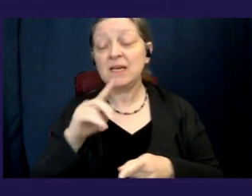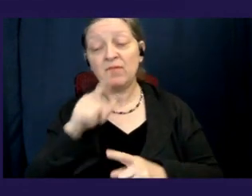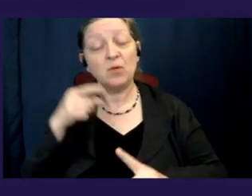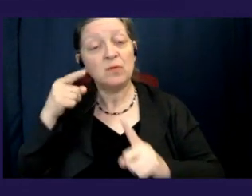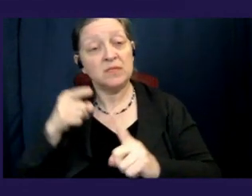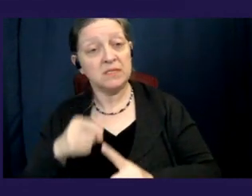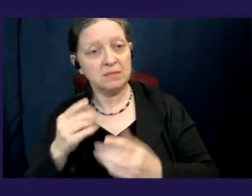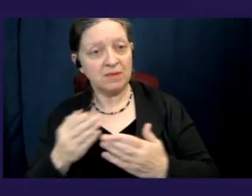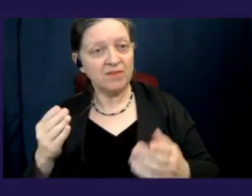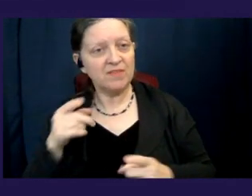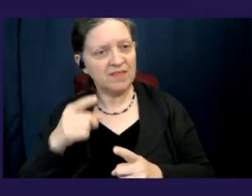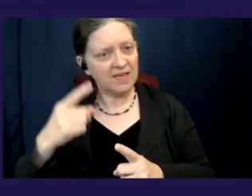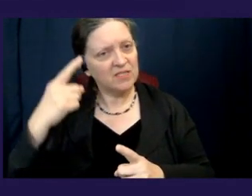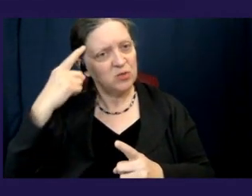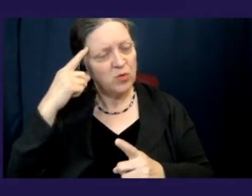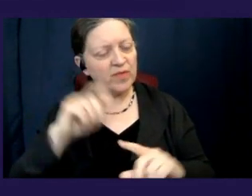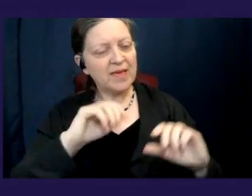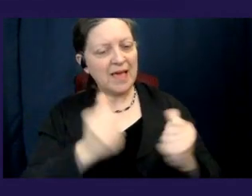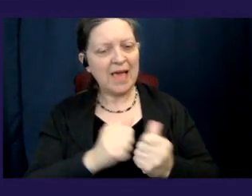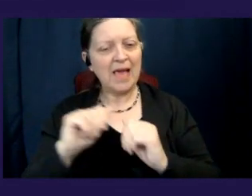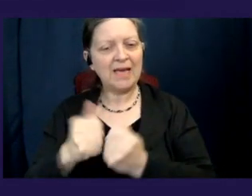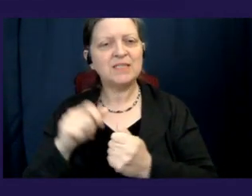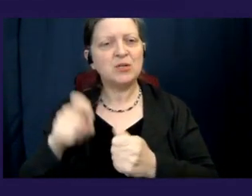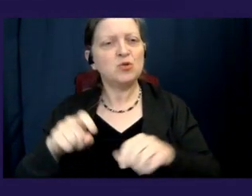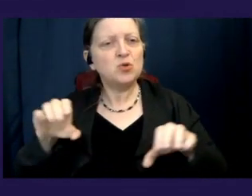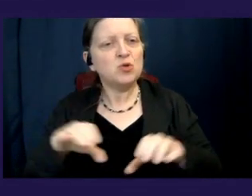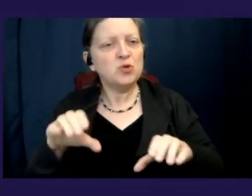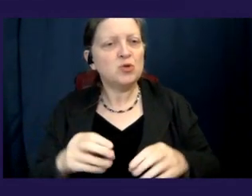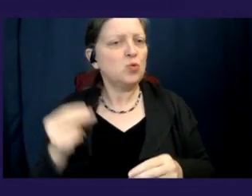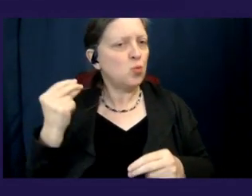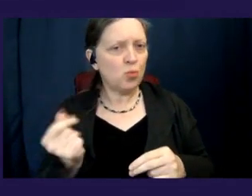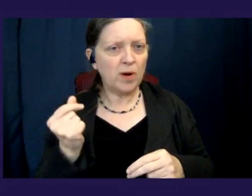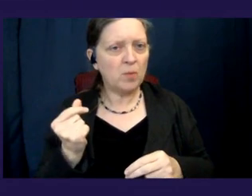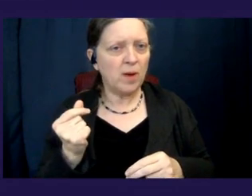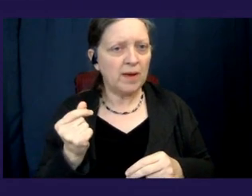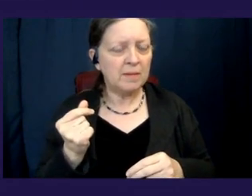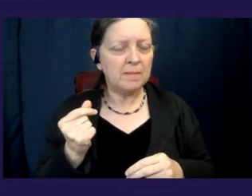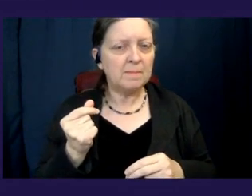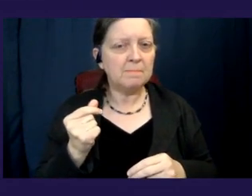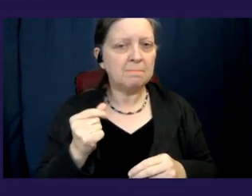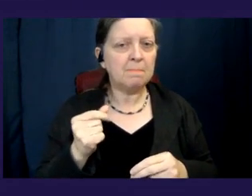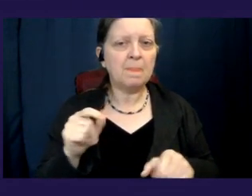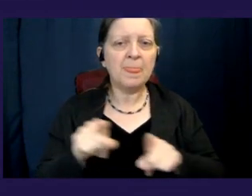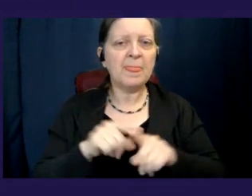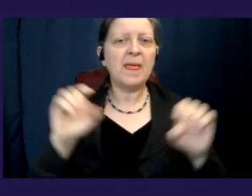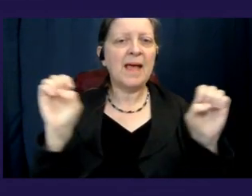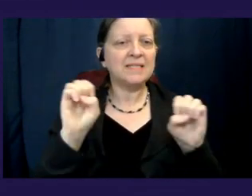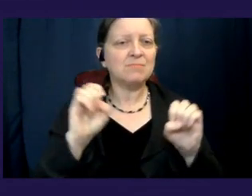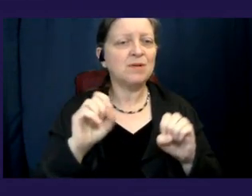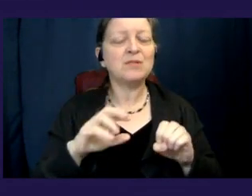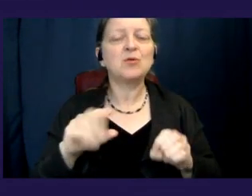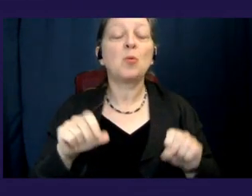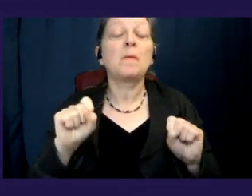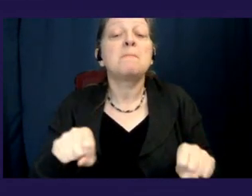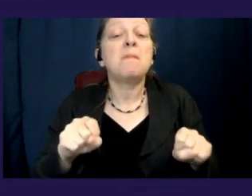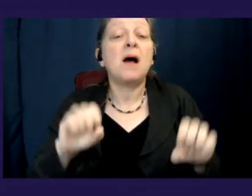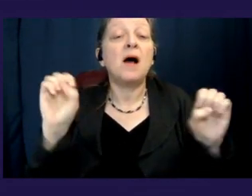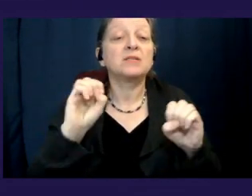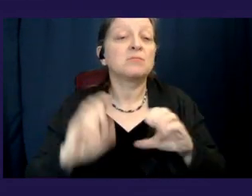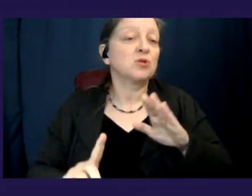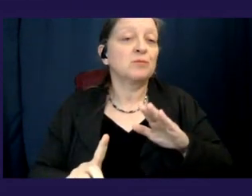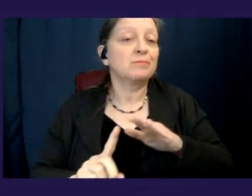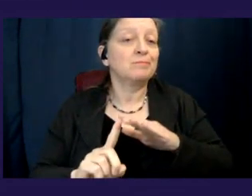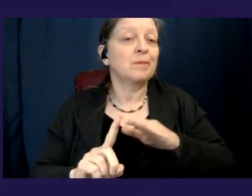that you think agencies should be doing right off the bat as an emergency or potential emergency is